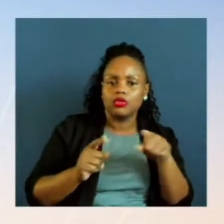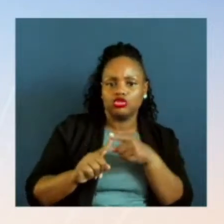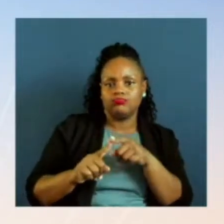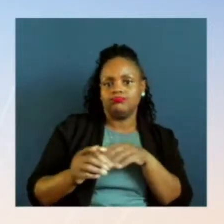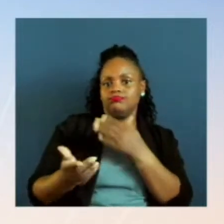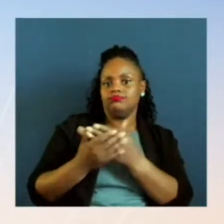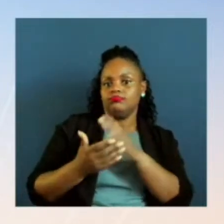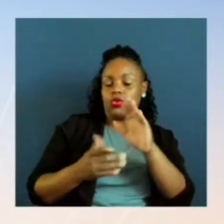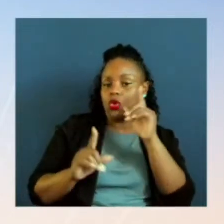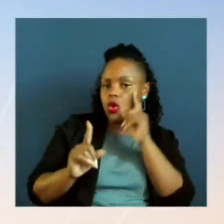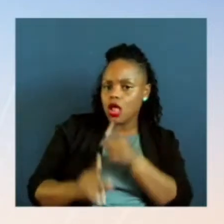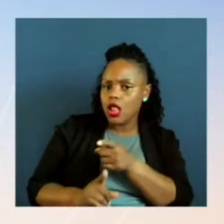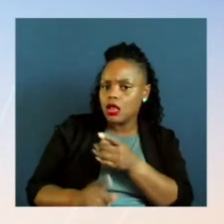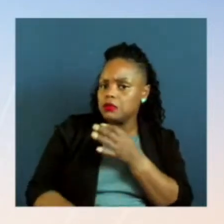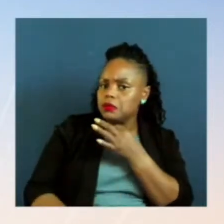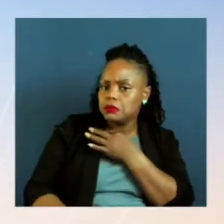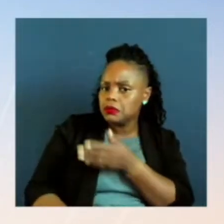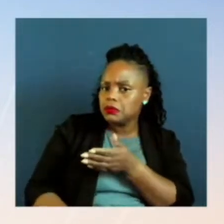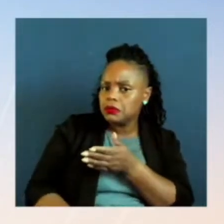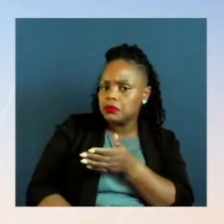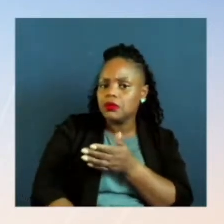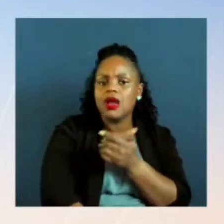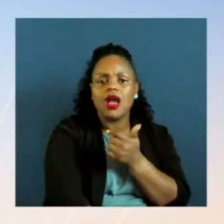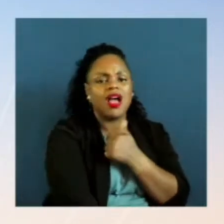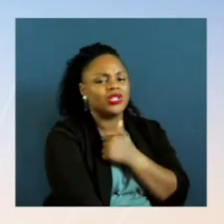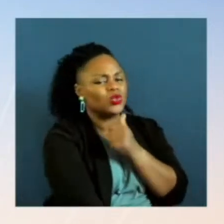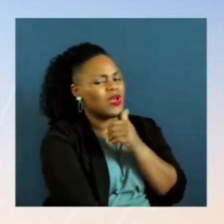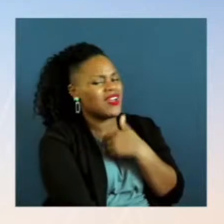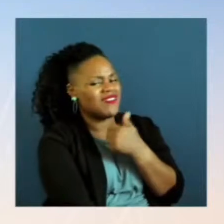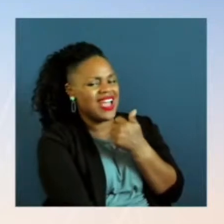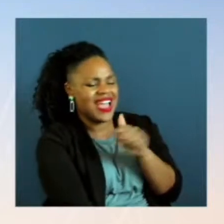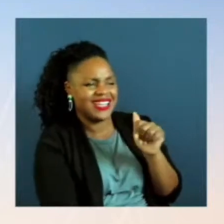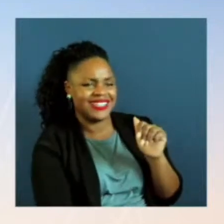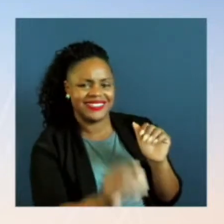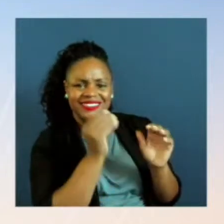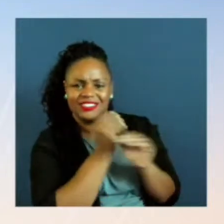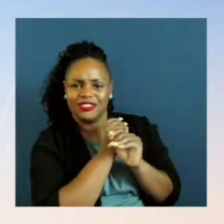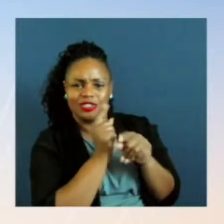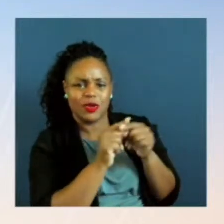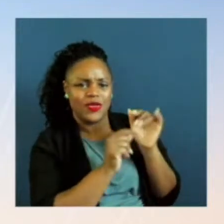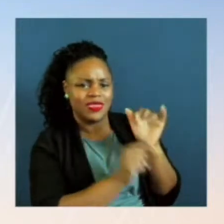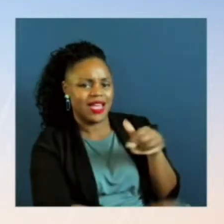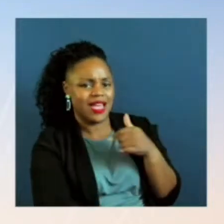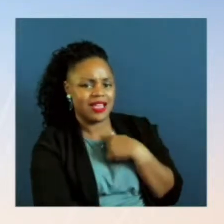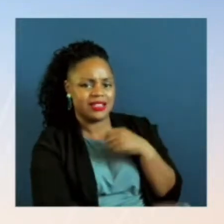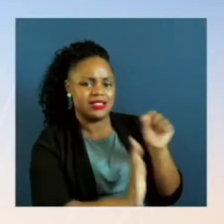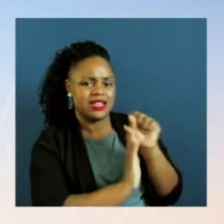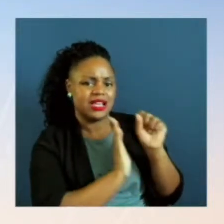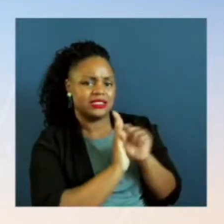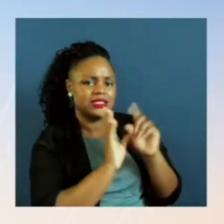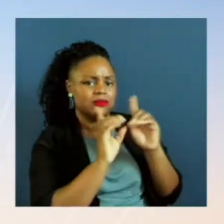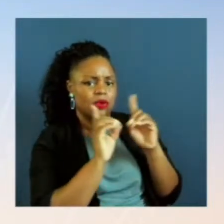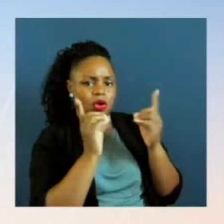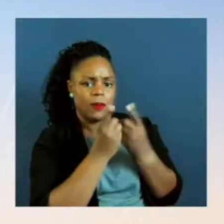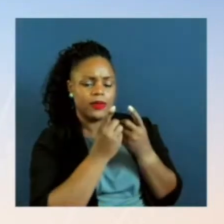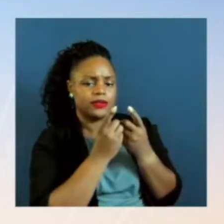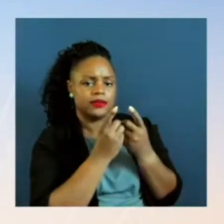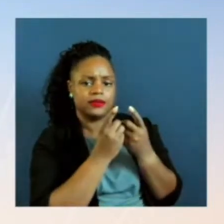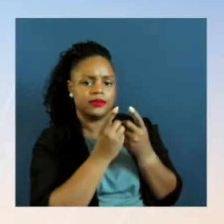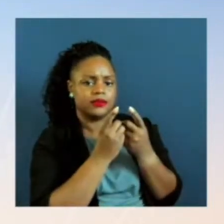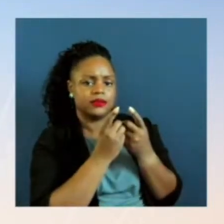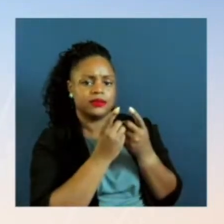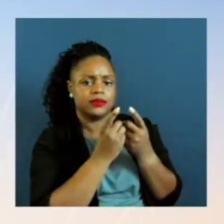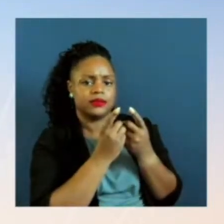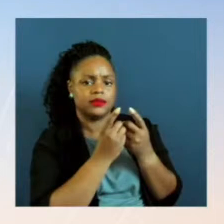anything to read out in terms of engagements with them. I'd point you to the State Department. Secondly, as you know, Climate Envoy Kerry is in China right now to talk about